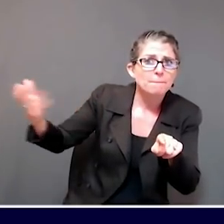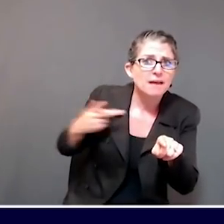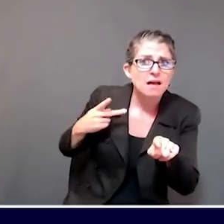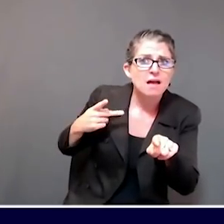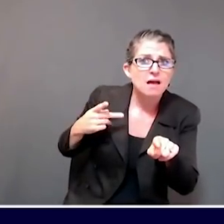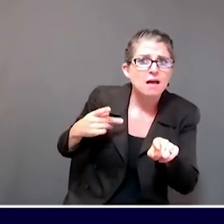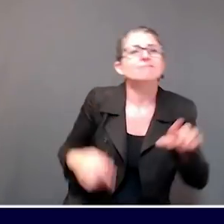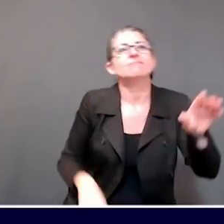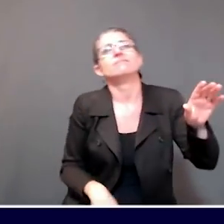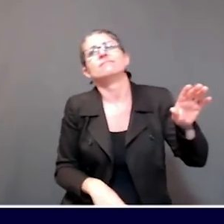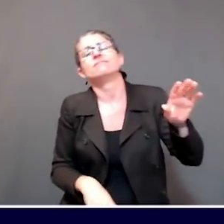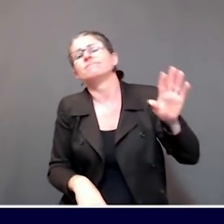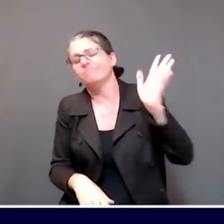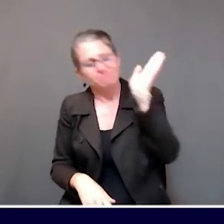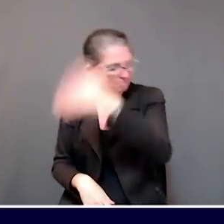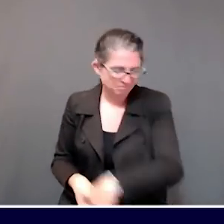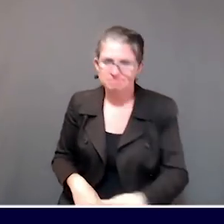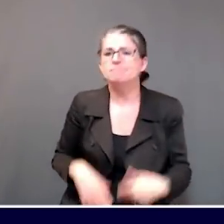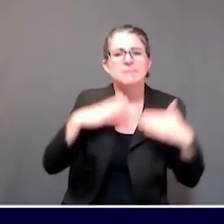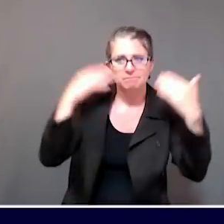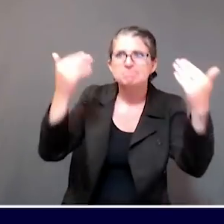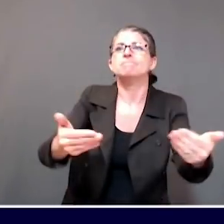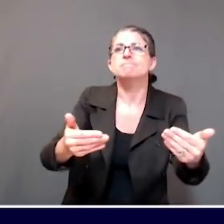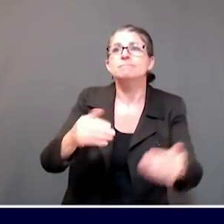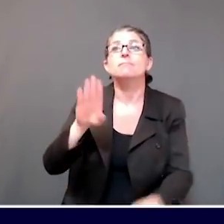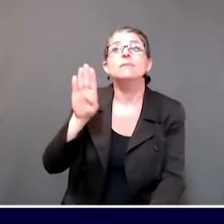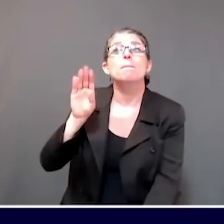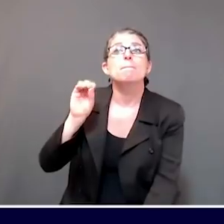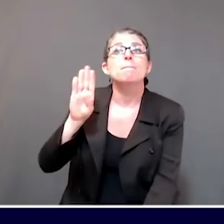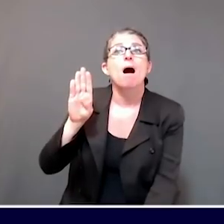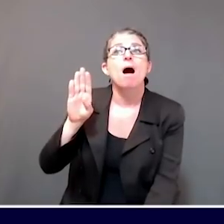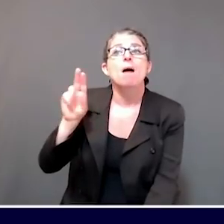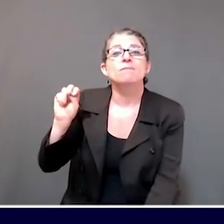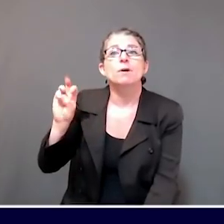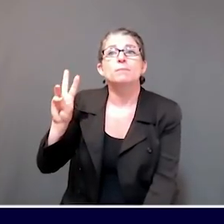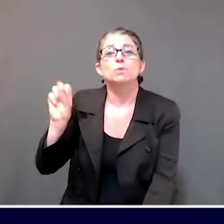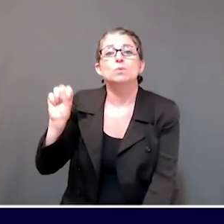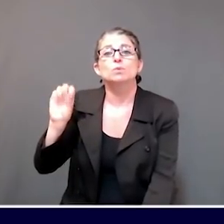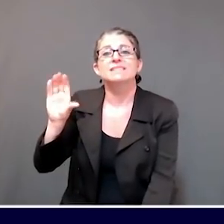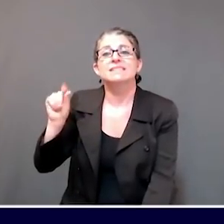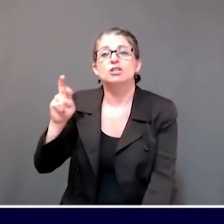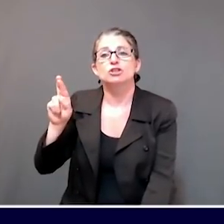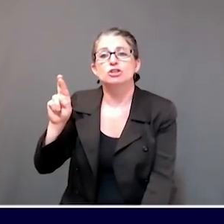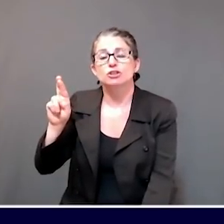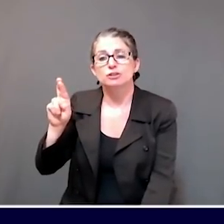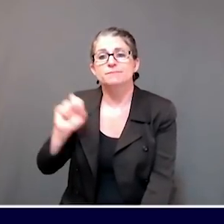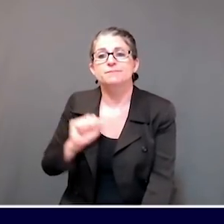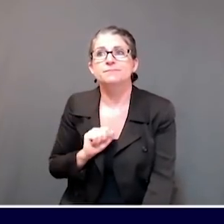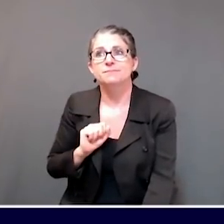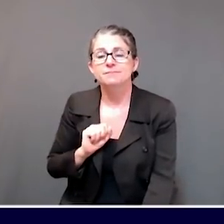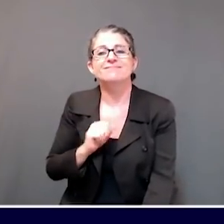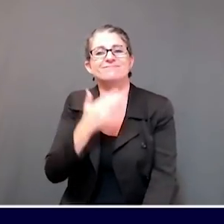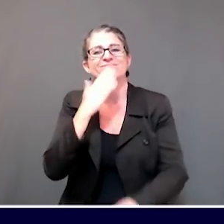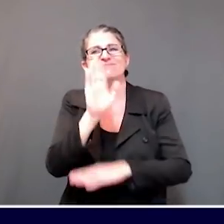All right, Bob Evans at News Center. Good afternoon. My first question is for Commissioner Lambrew.